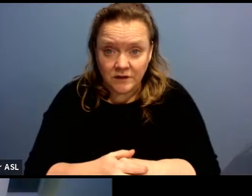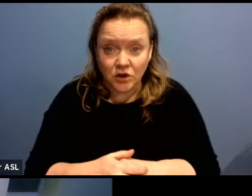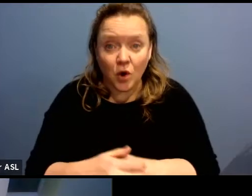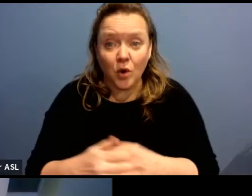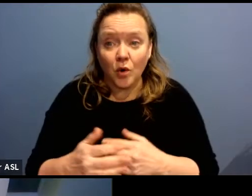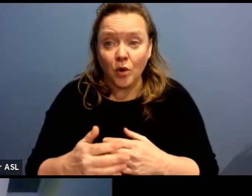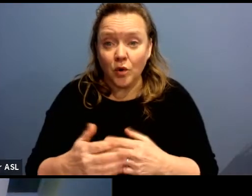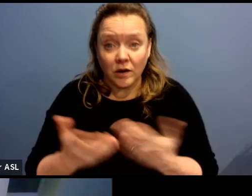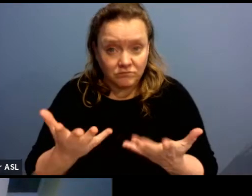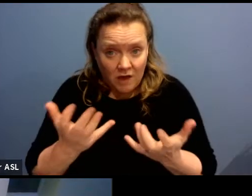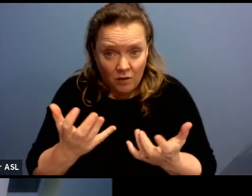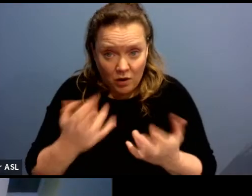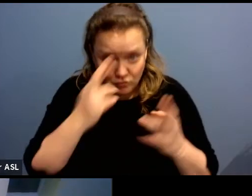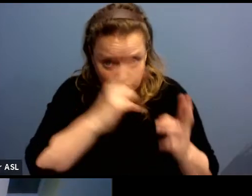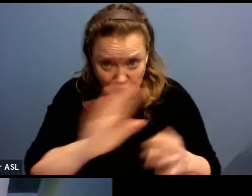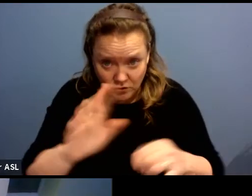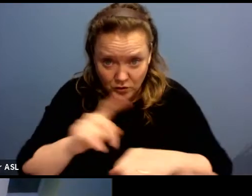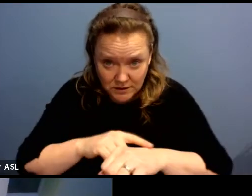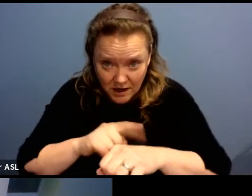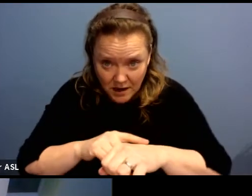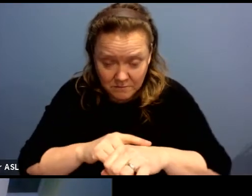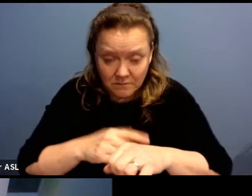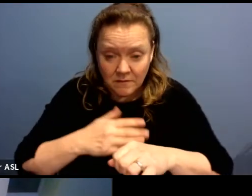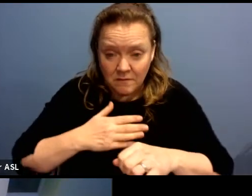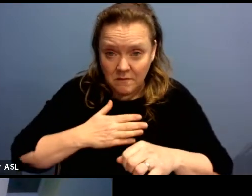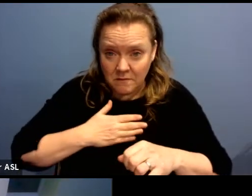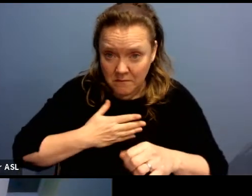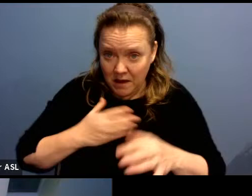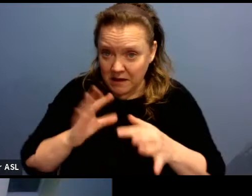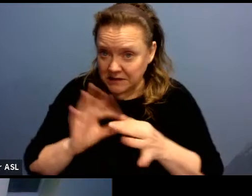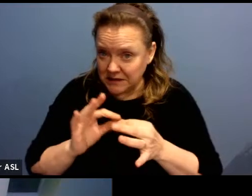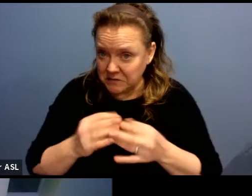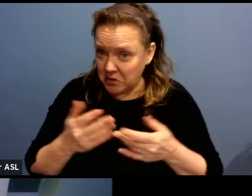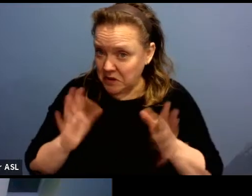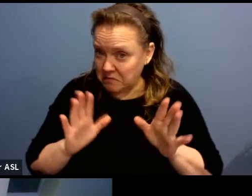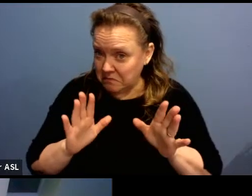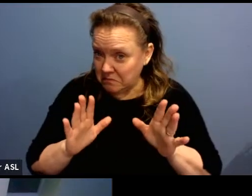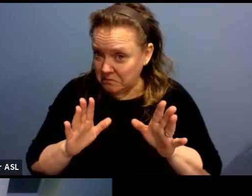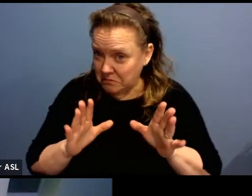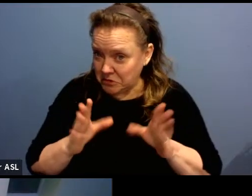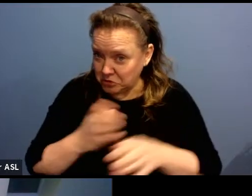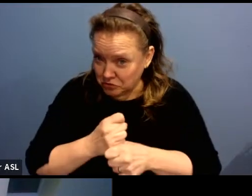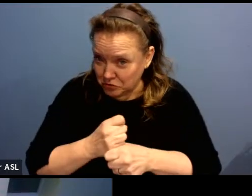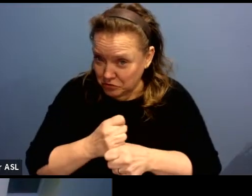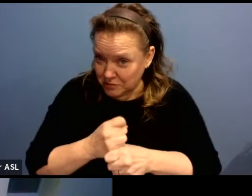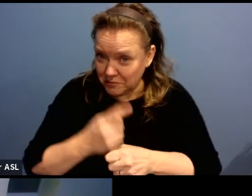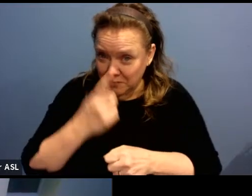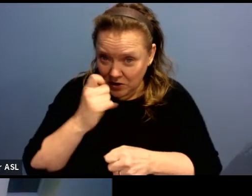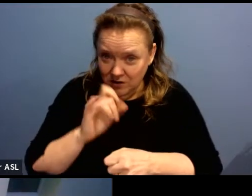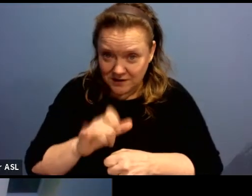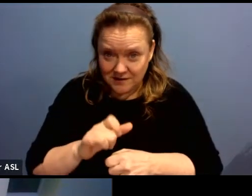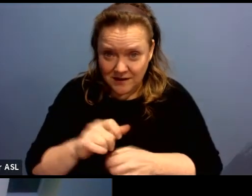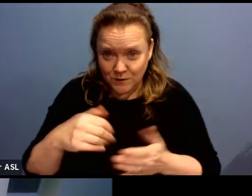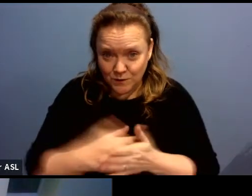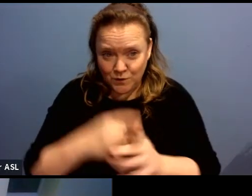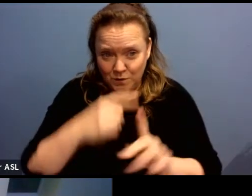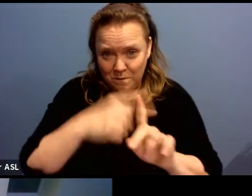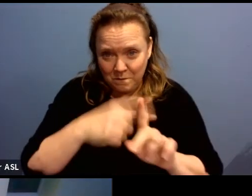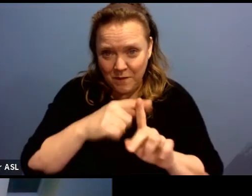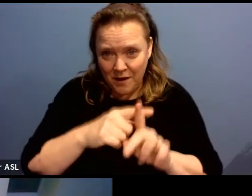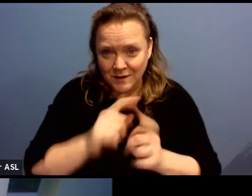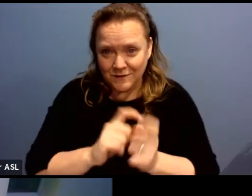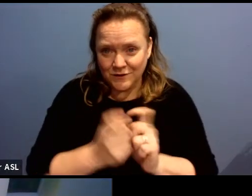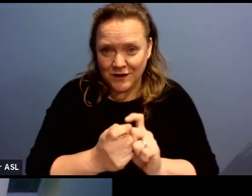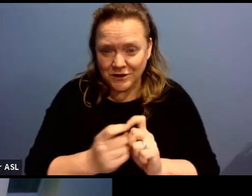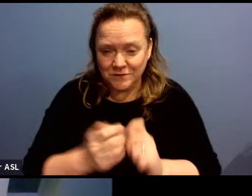everyone else's, I'll leave my testimony here tonight at that, and I'll submit written testimony. Thank you very much.